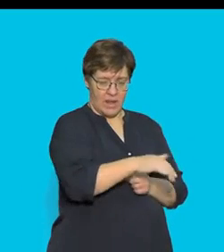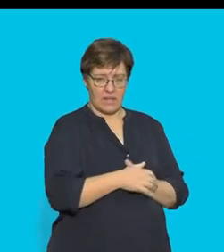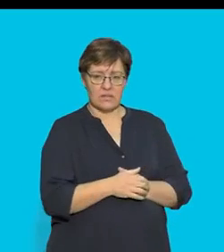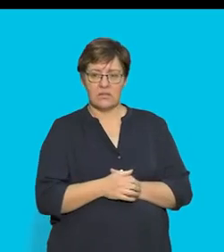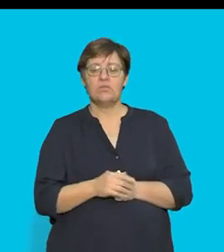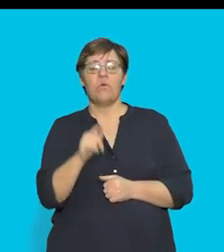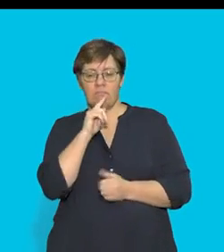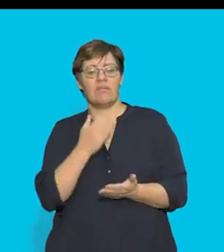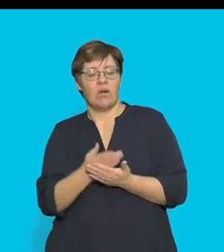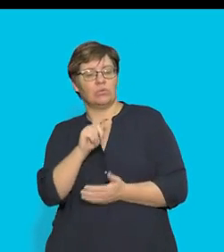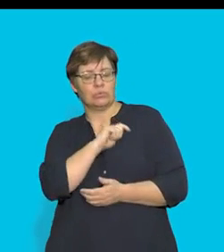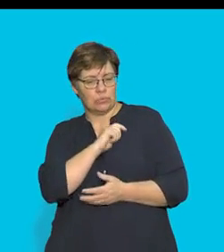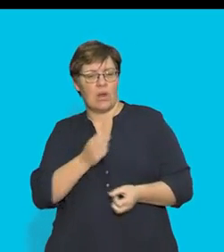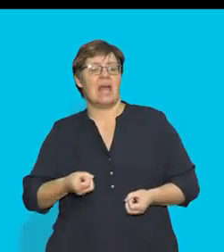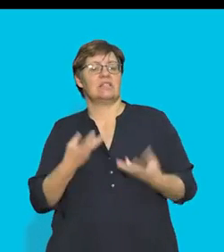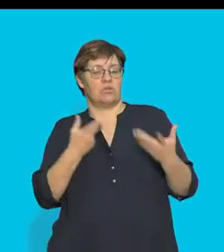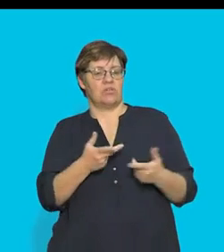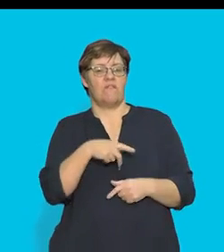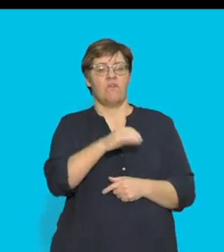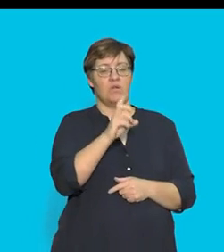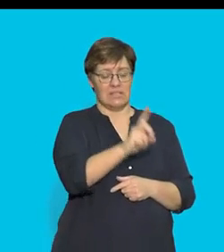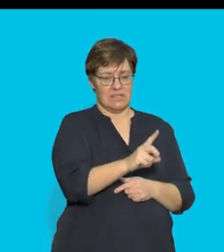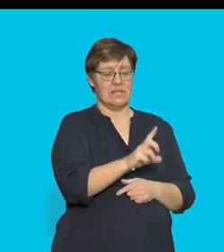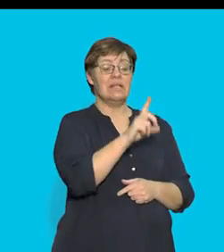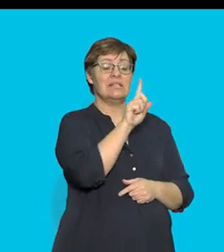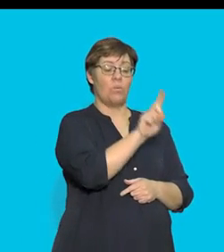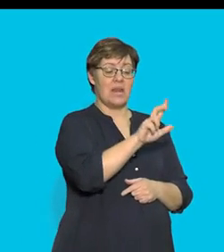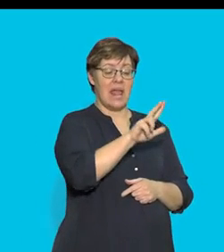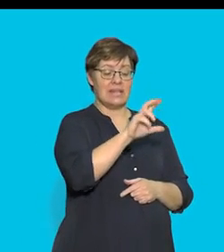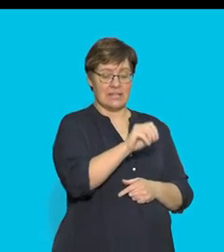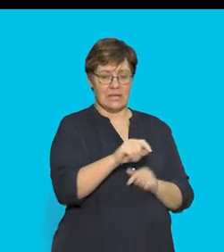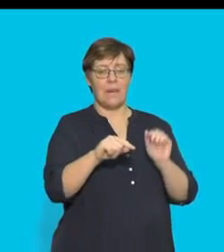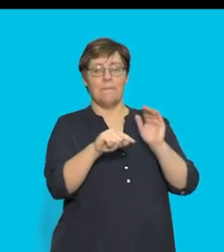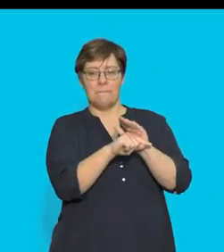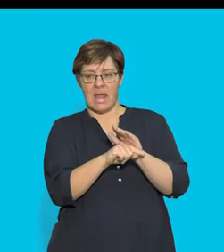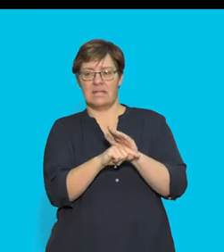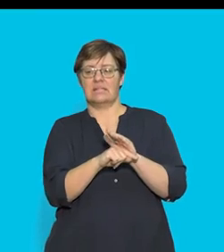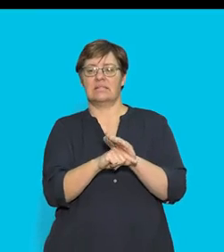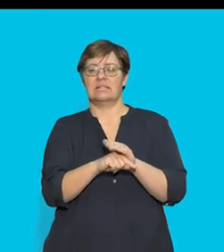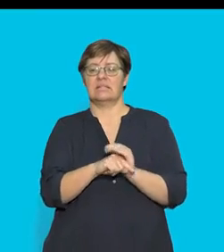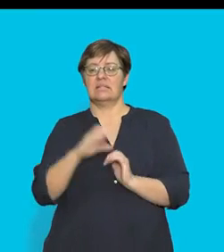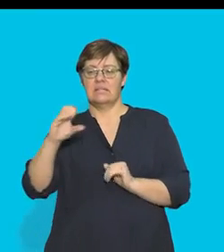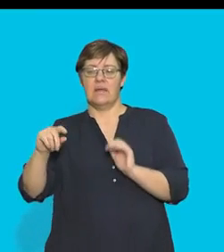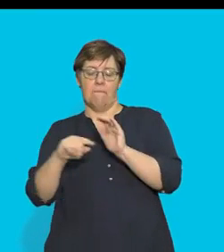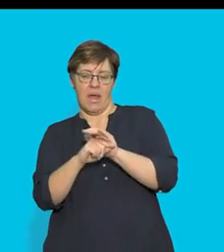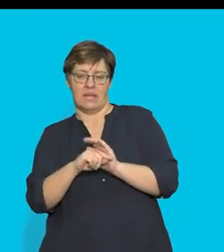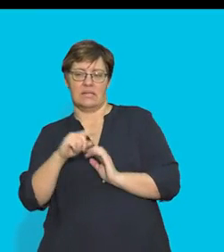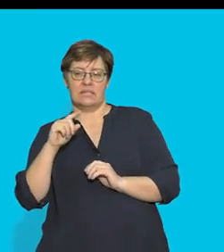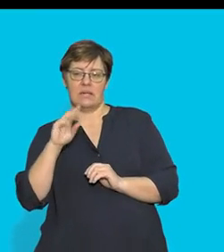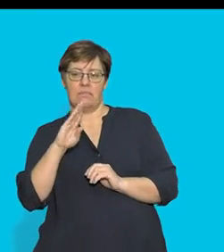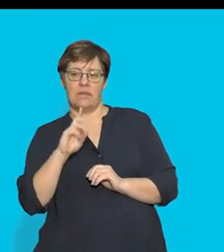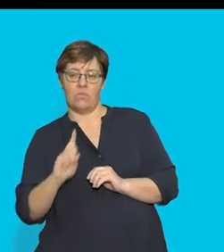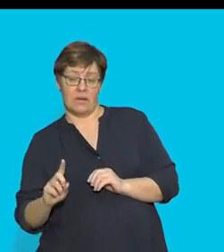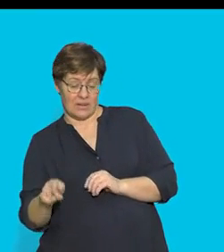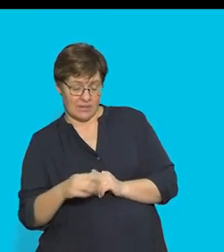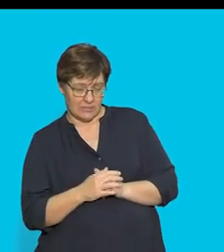definitely write an expression for D. D will be 180 minus those two angles. So once we have that, we can probably